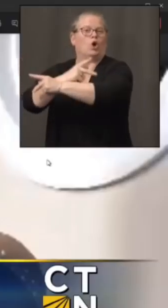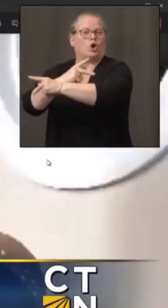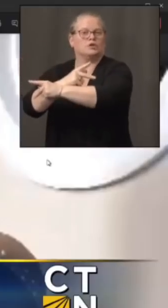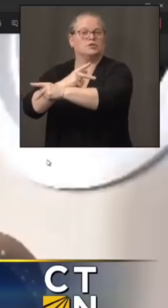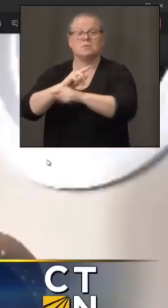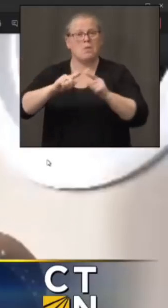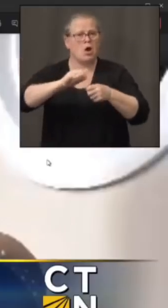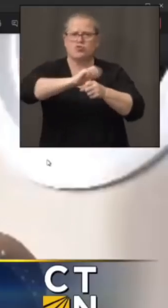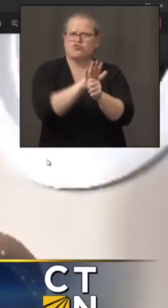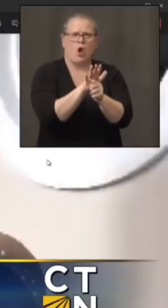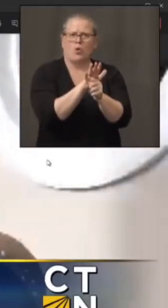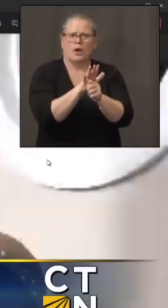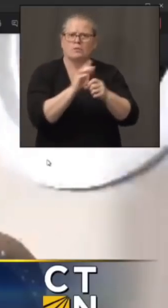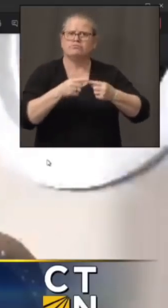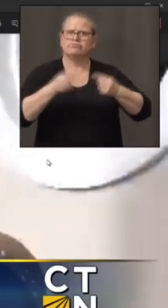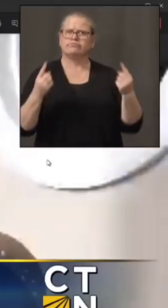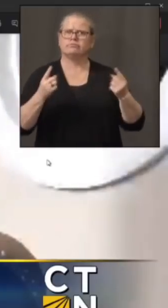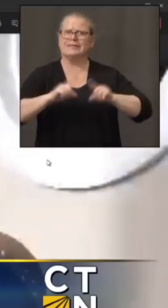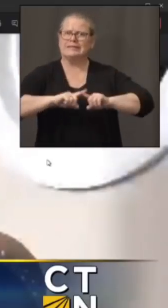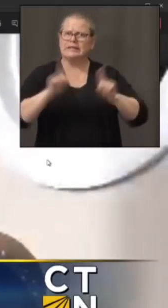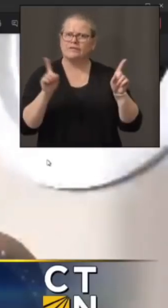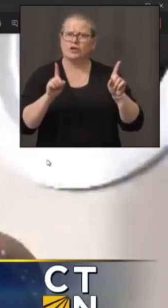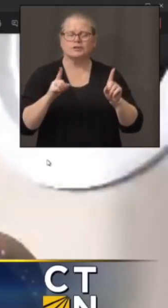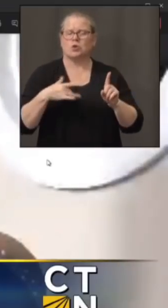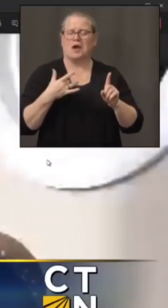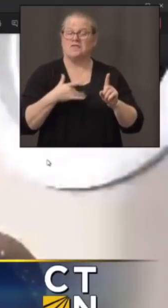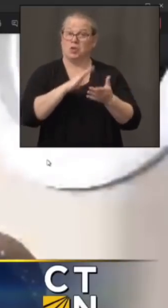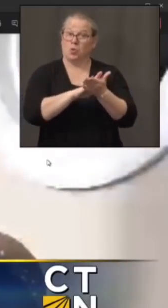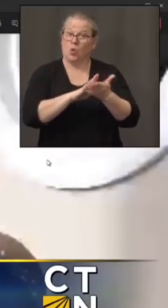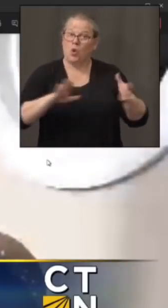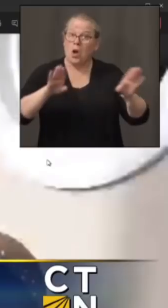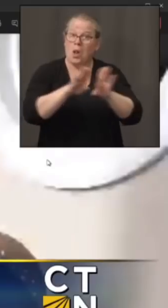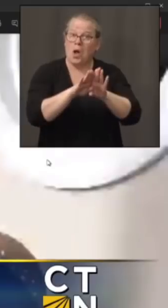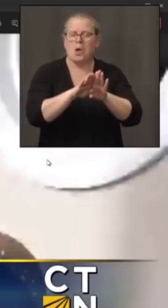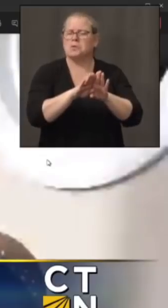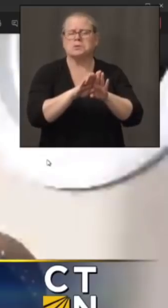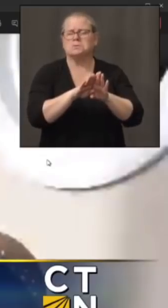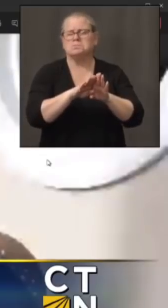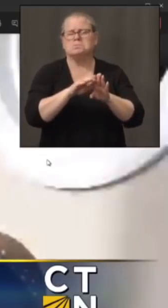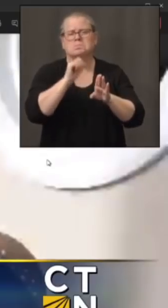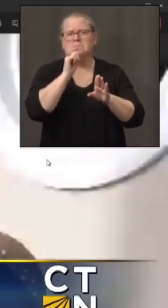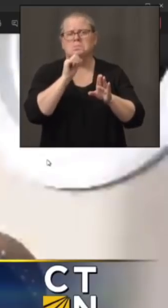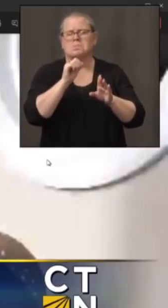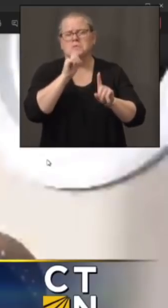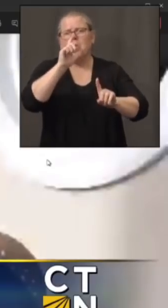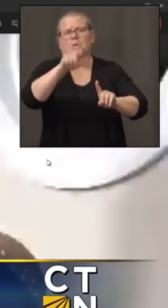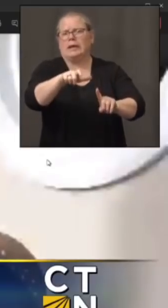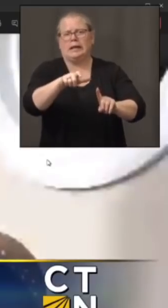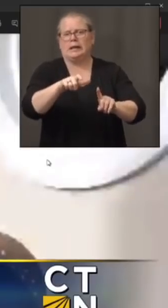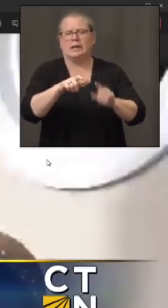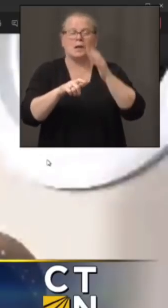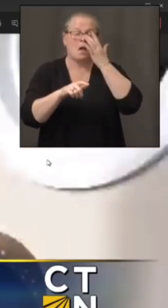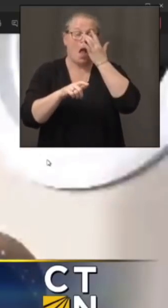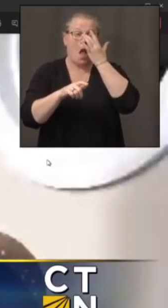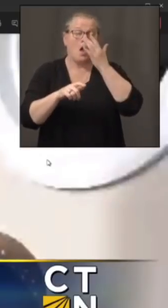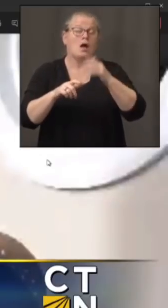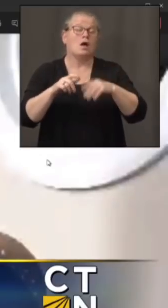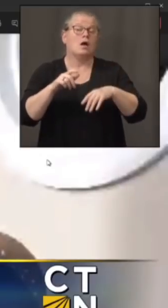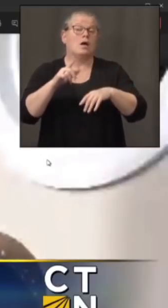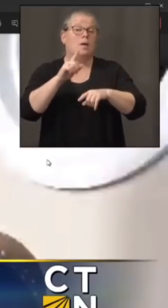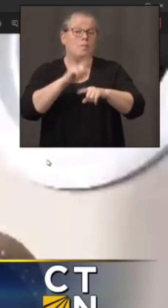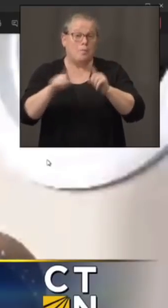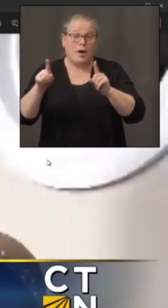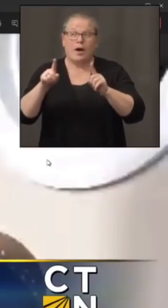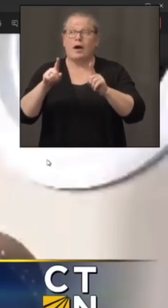with coronavirus. And so I wouldn't preemptively close the schools. I would preemptively try to limit or close